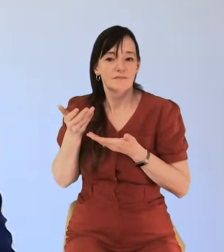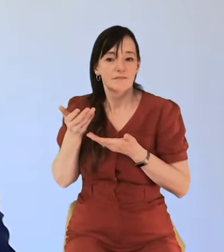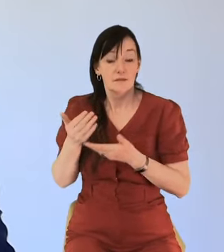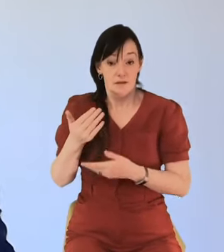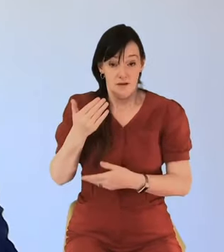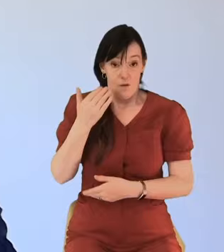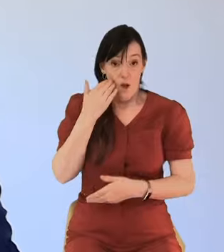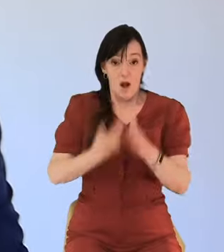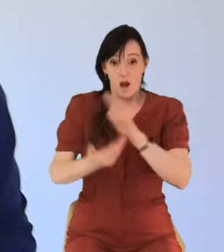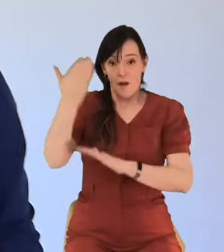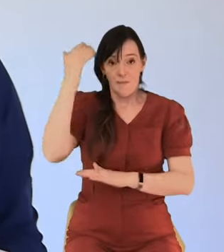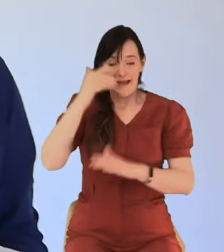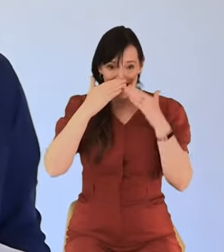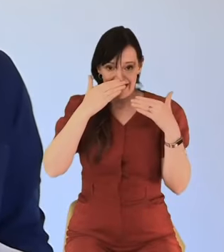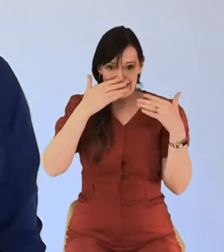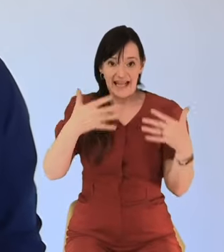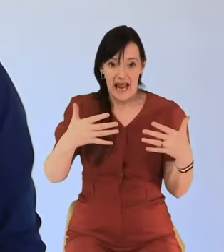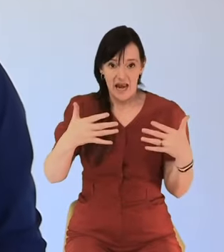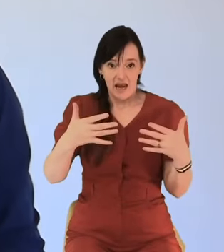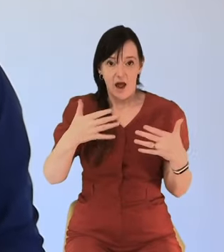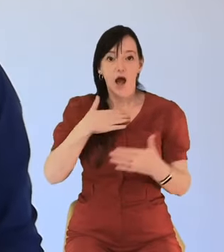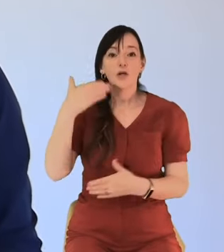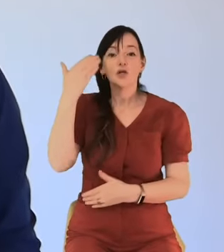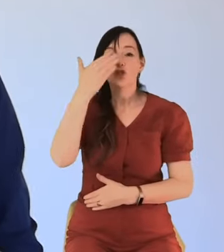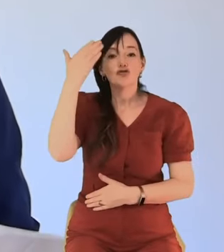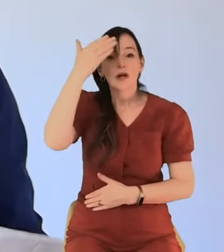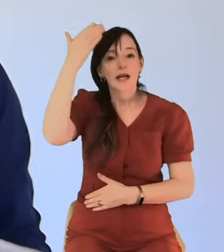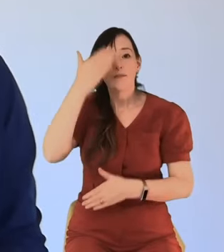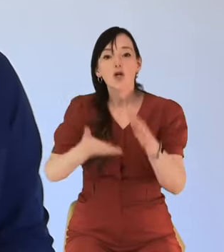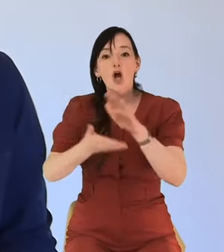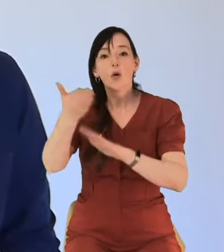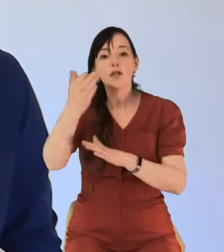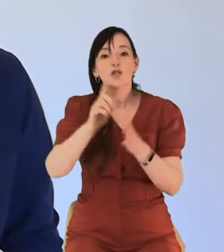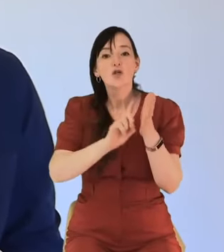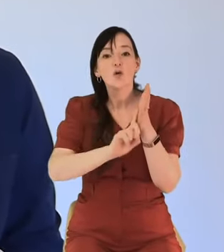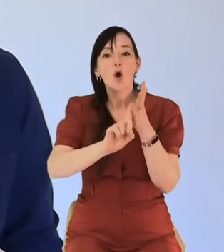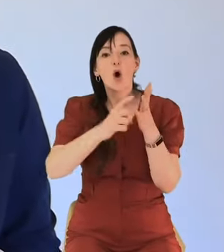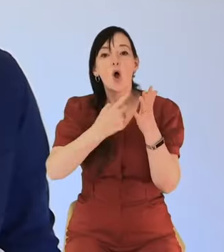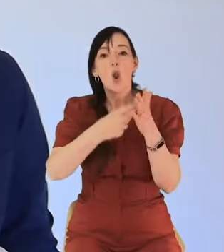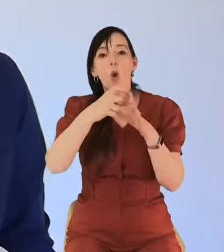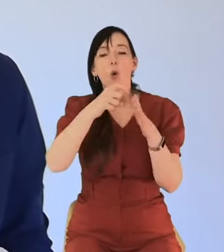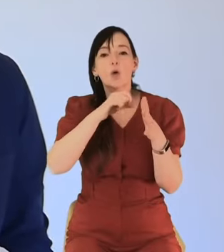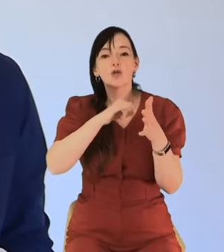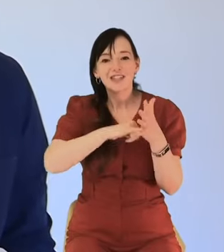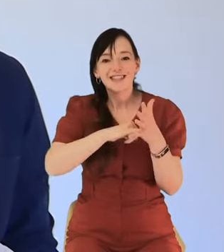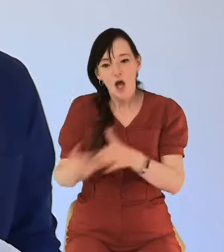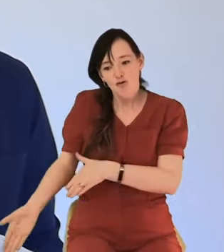When I was 10, I dreamed of going to Lord's, the cricket ground, to watch a test